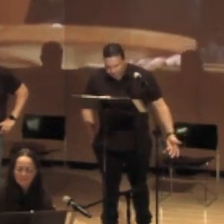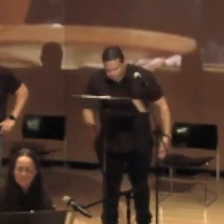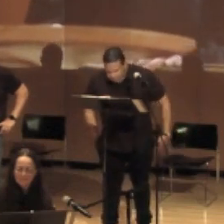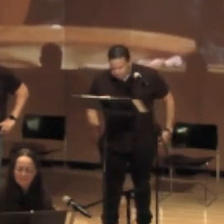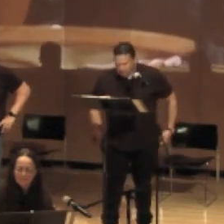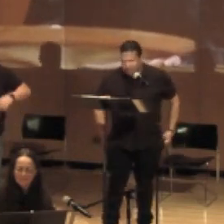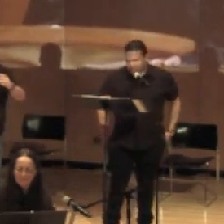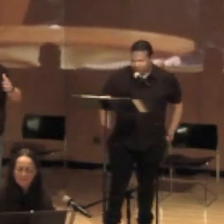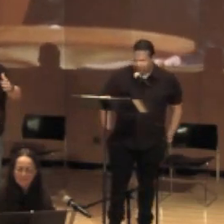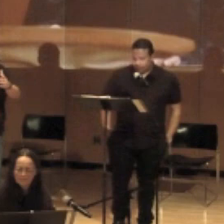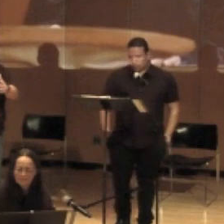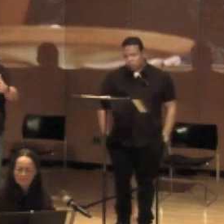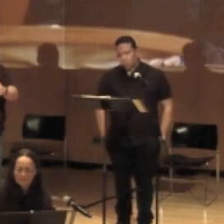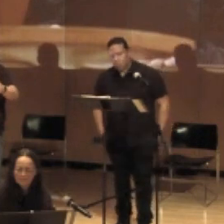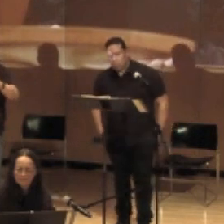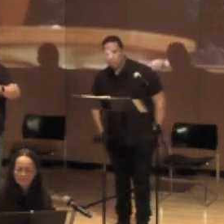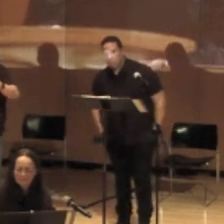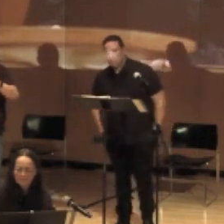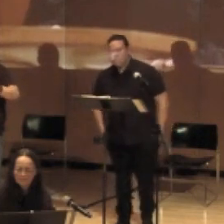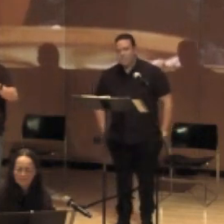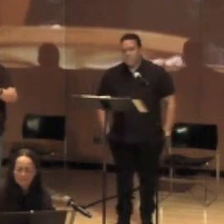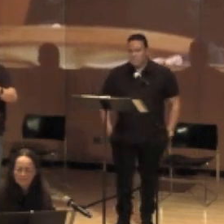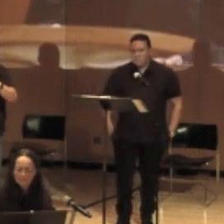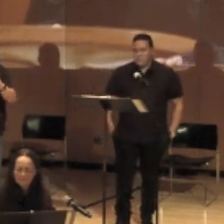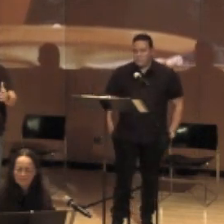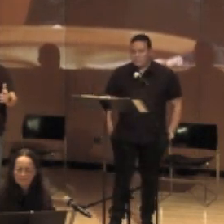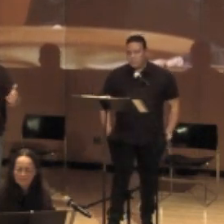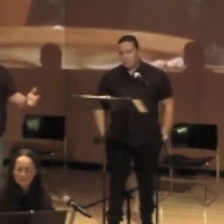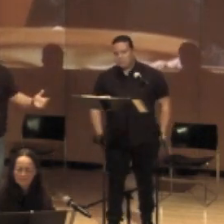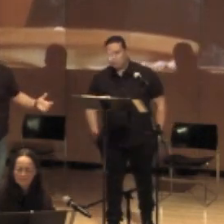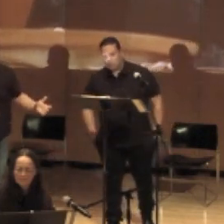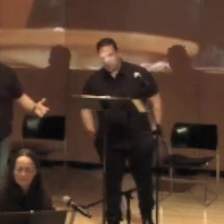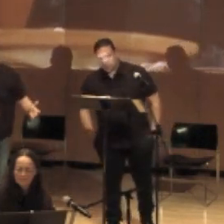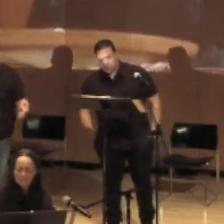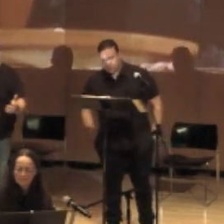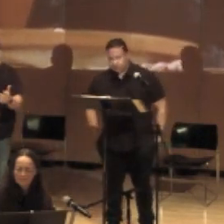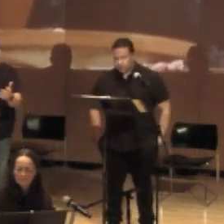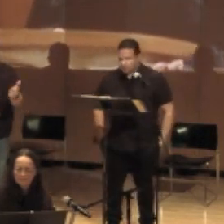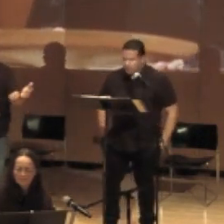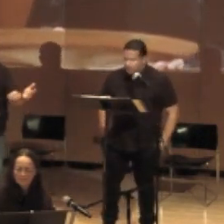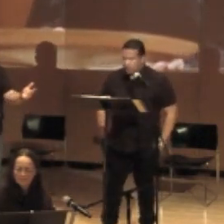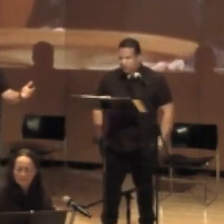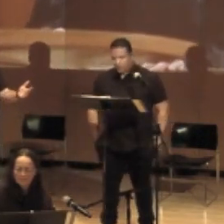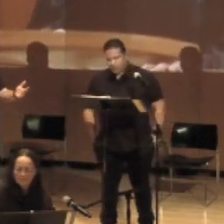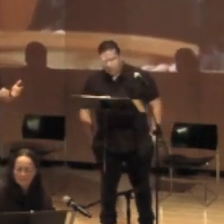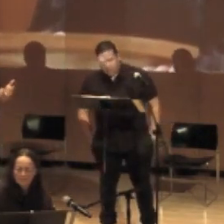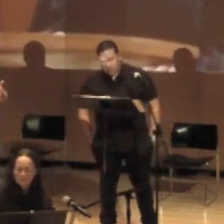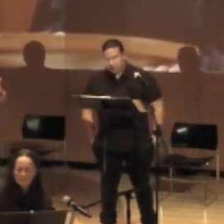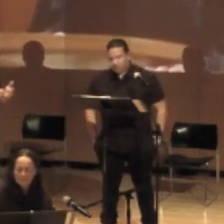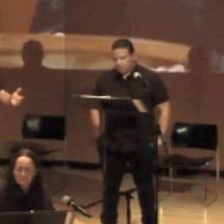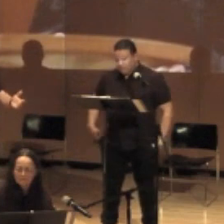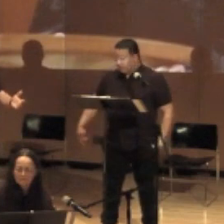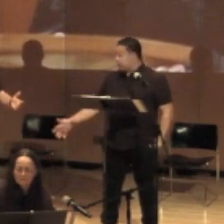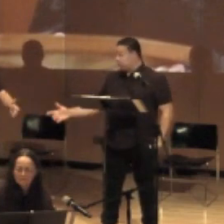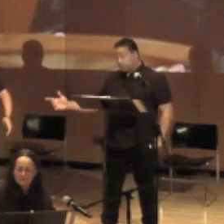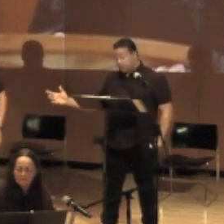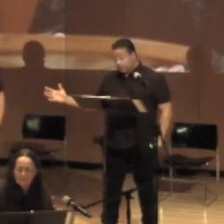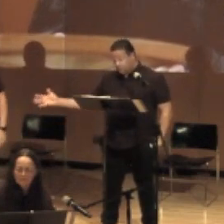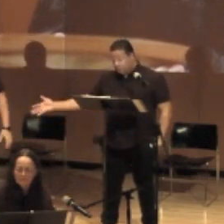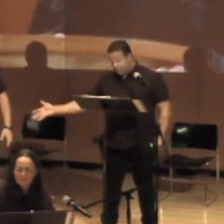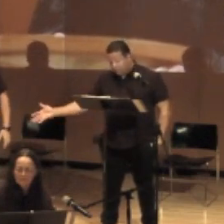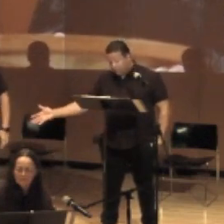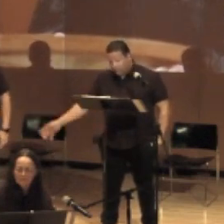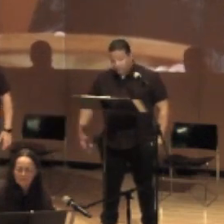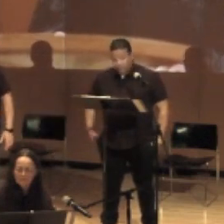here and Hildy was supposed to come as soon as she was done at work yeah she should have been here by now she's never this late neither